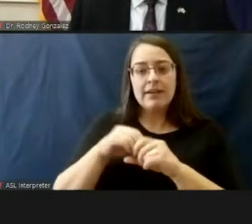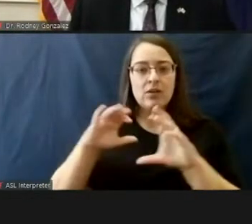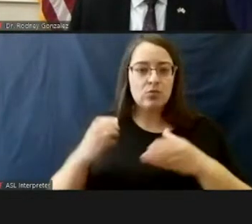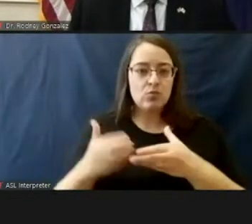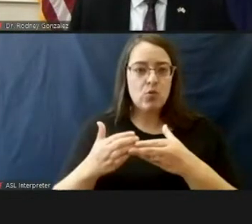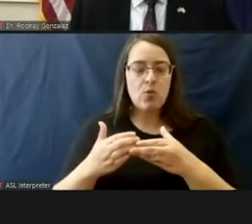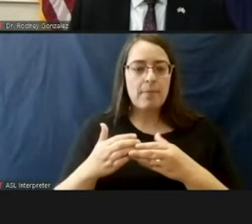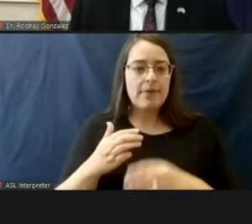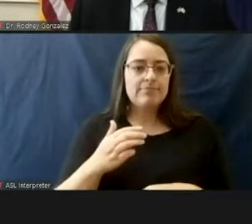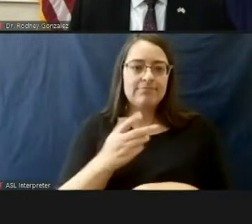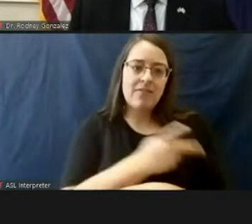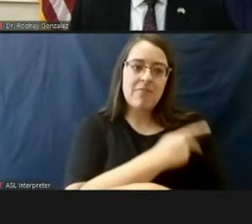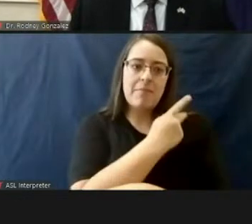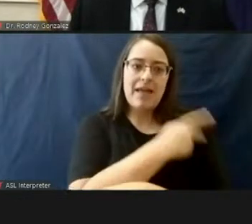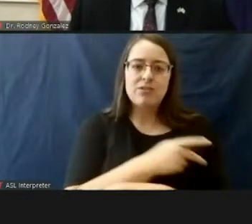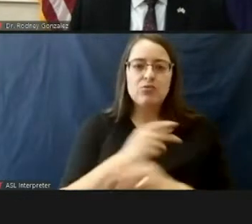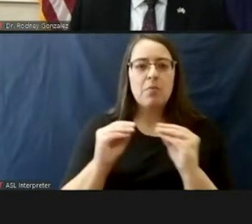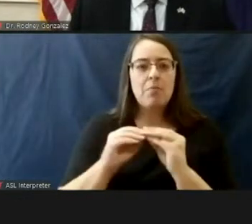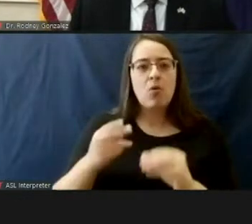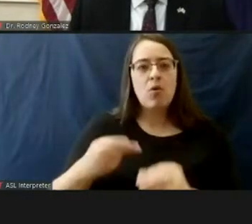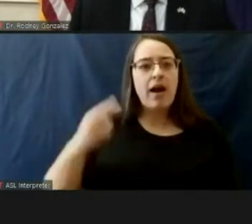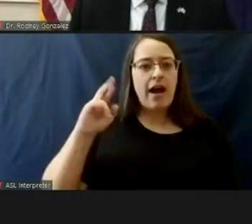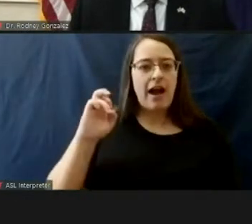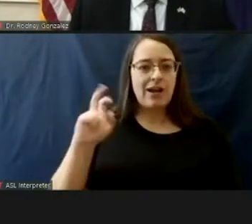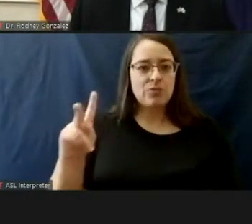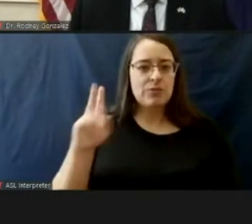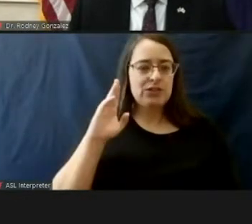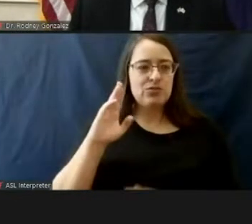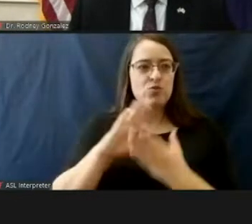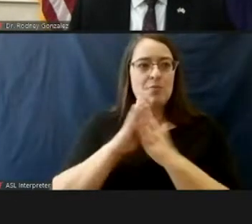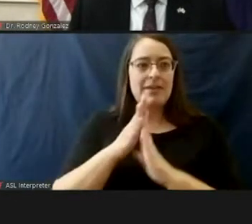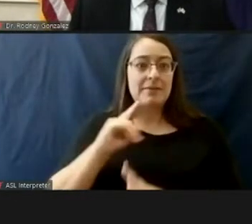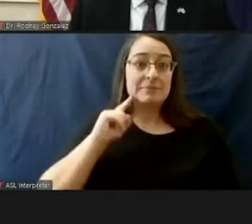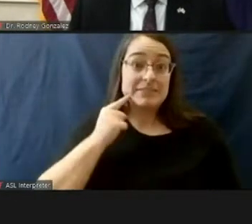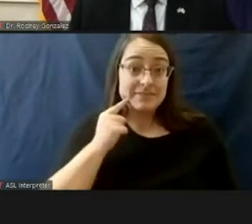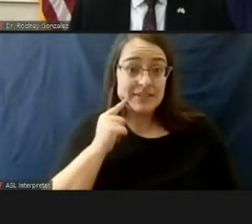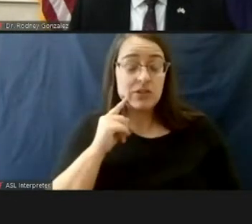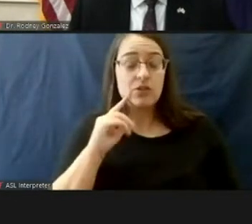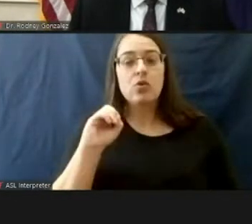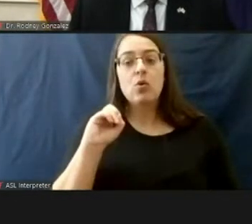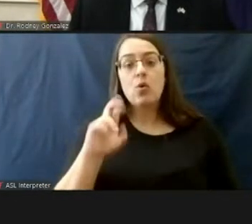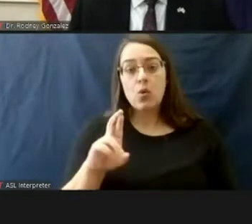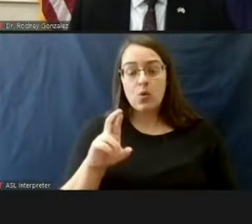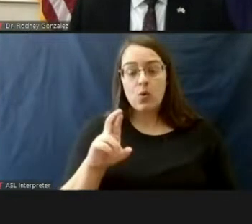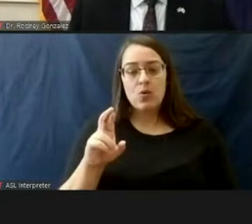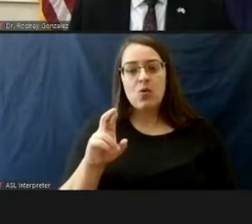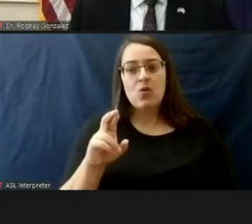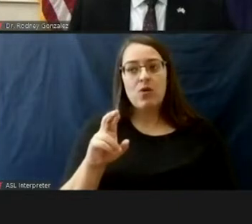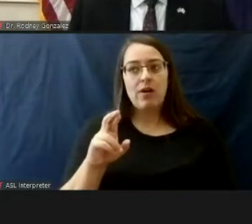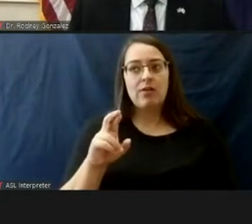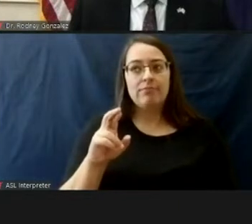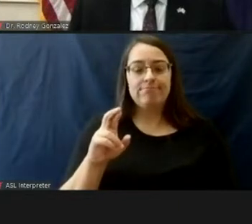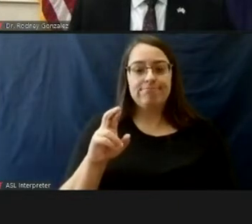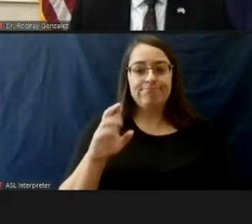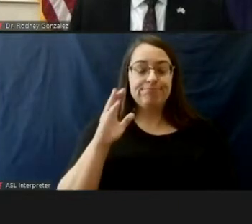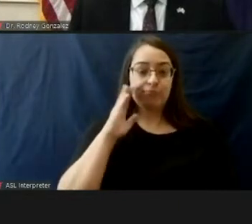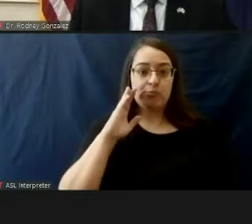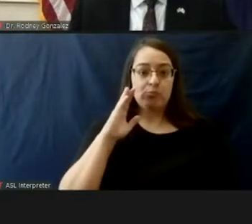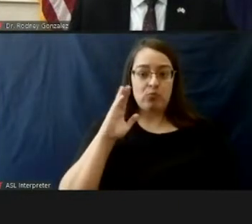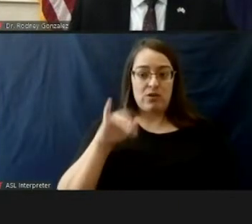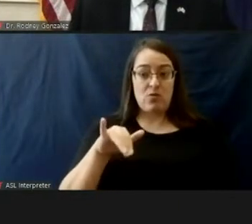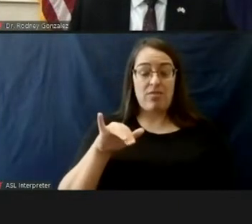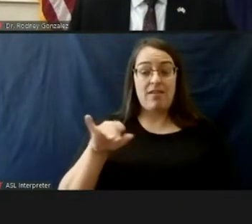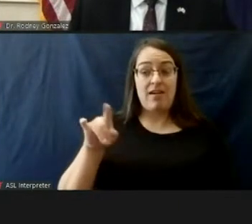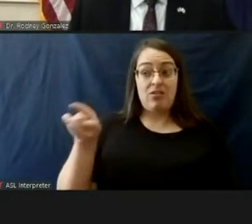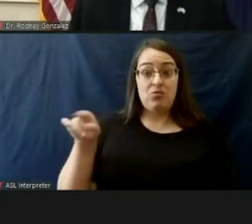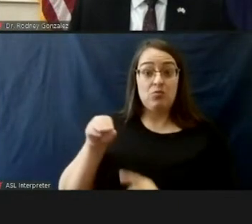patients that are felt to be higher risk for severe infection, or as soon as you are known that you are exposed and you're in